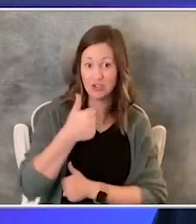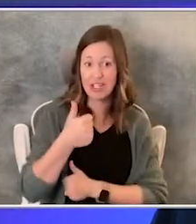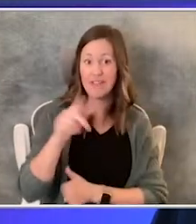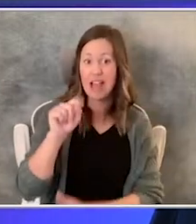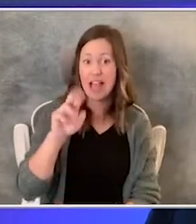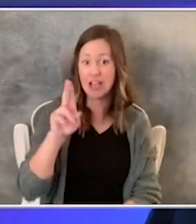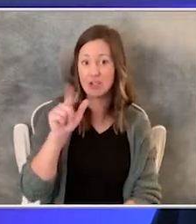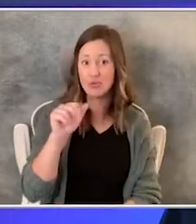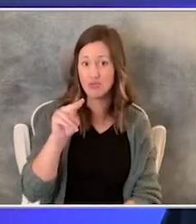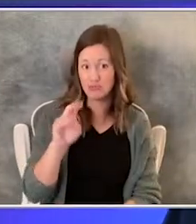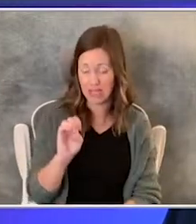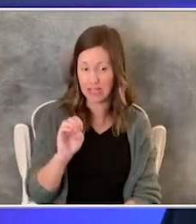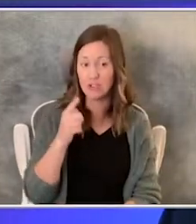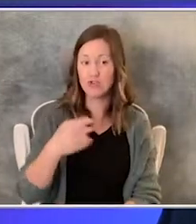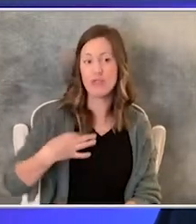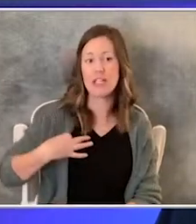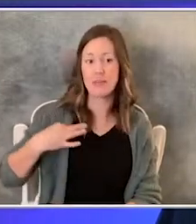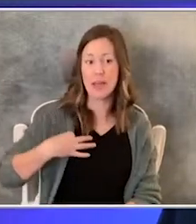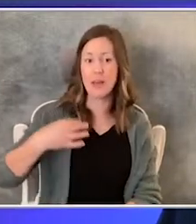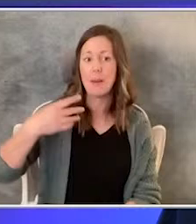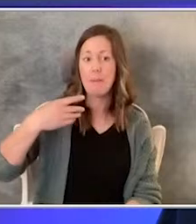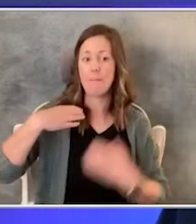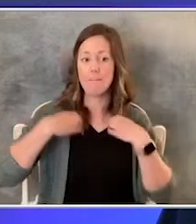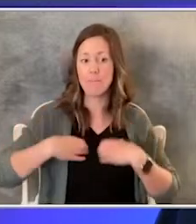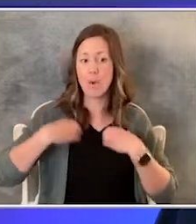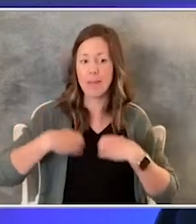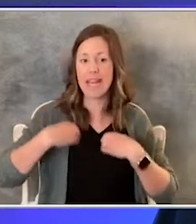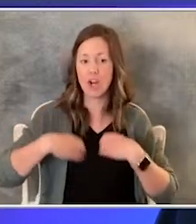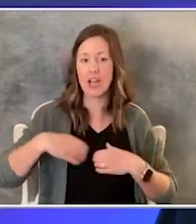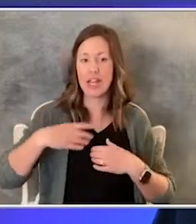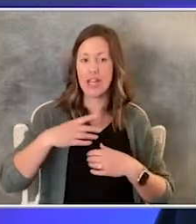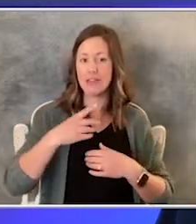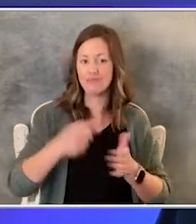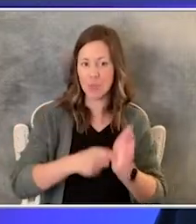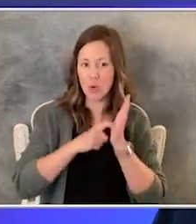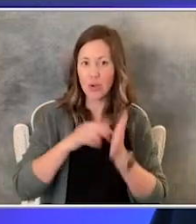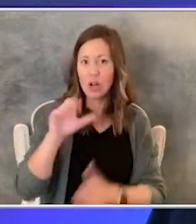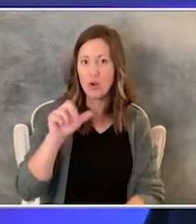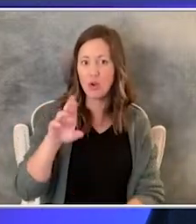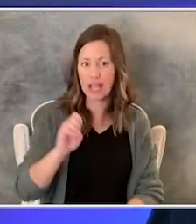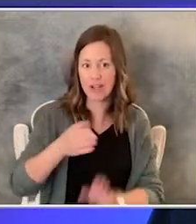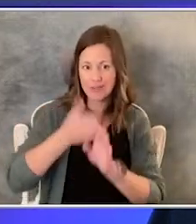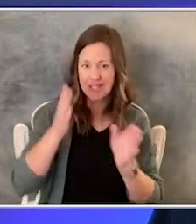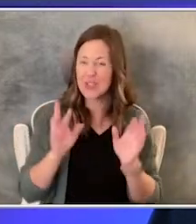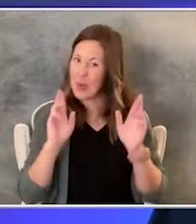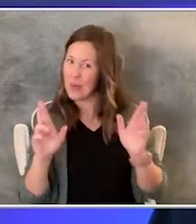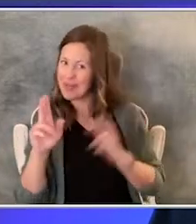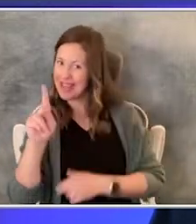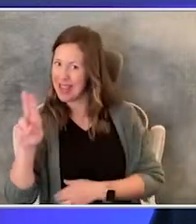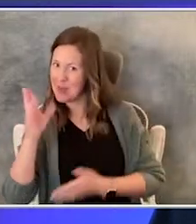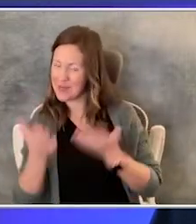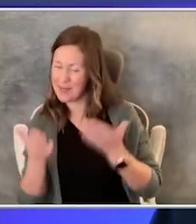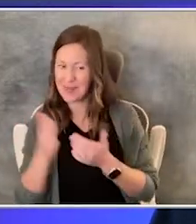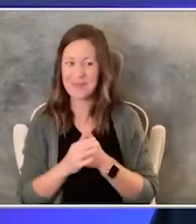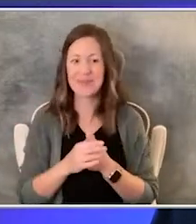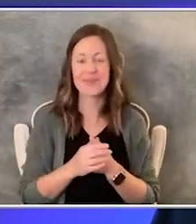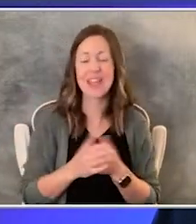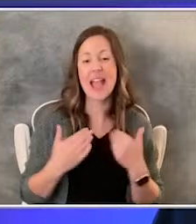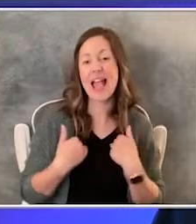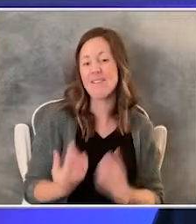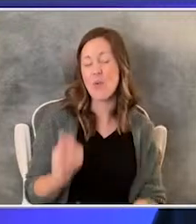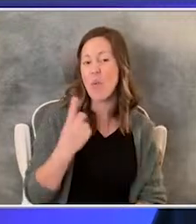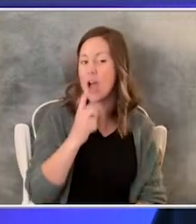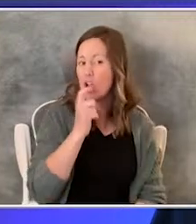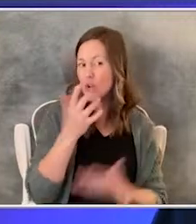wants to know about any advancements that have been made making it easier to treat this, where in other cases in years past it might have